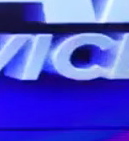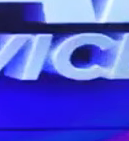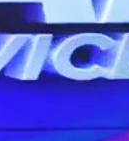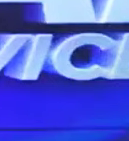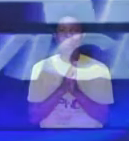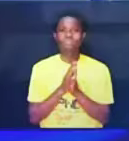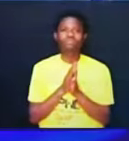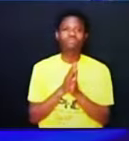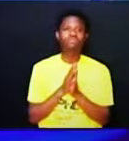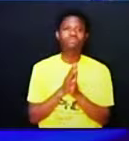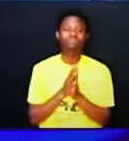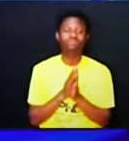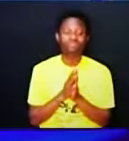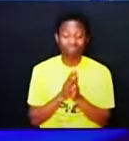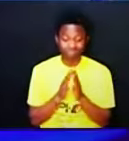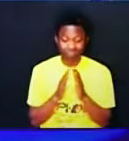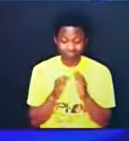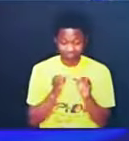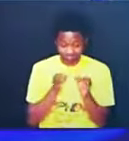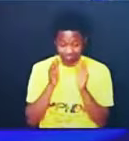it. Let